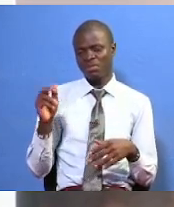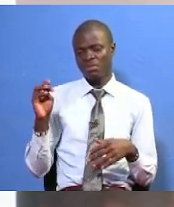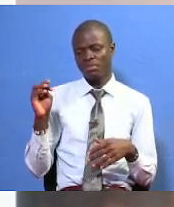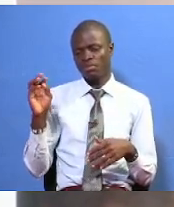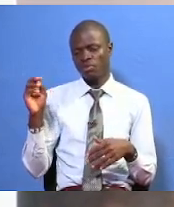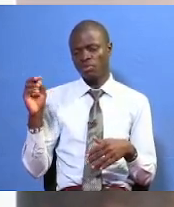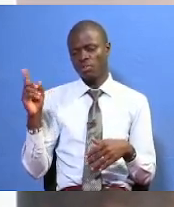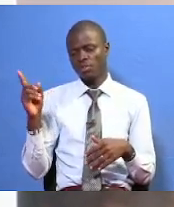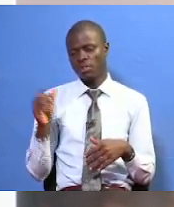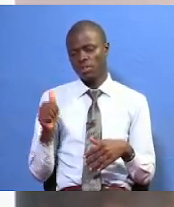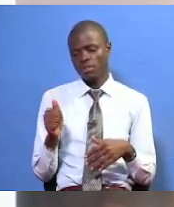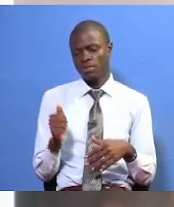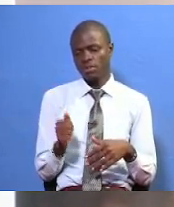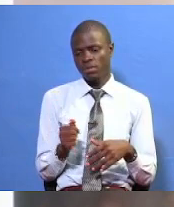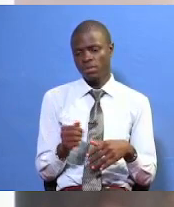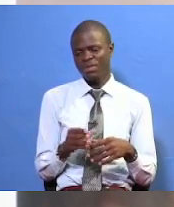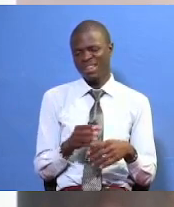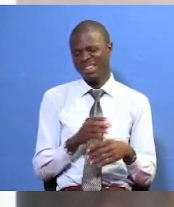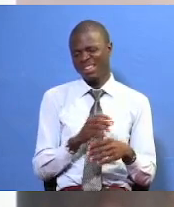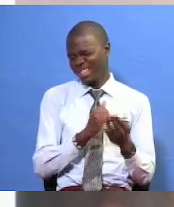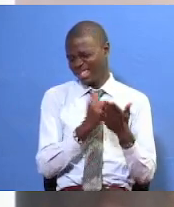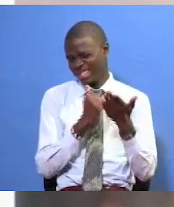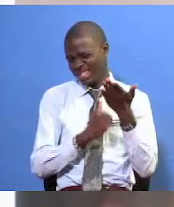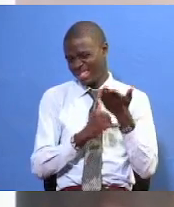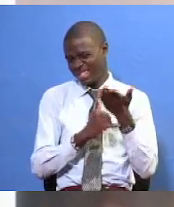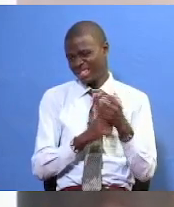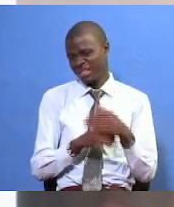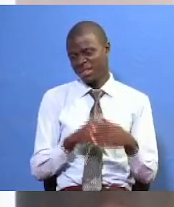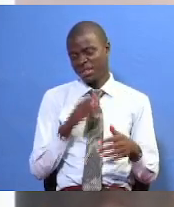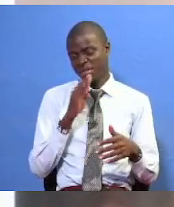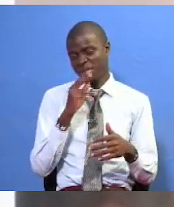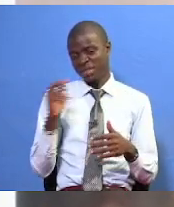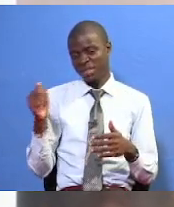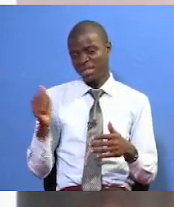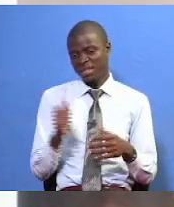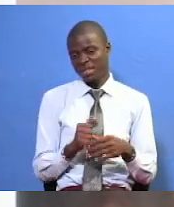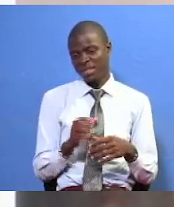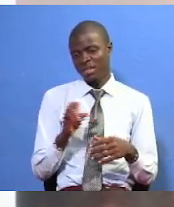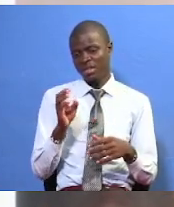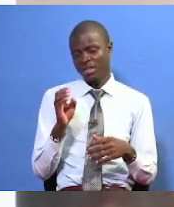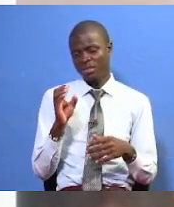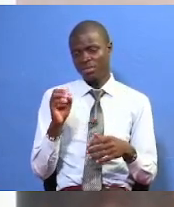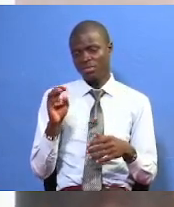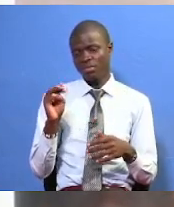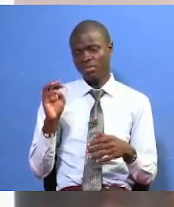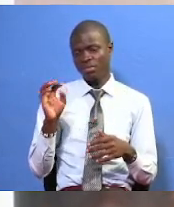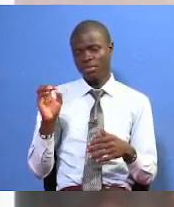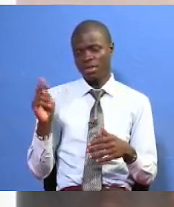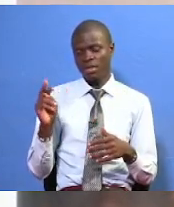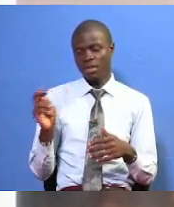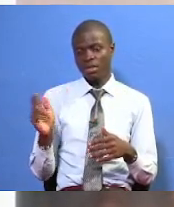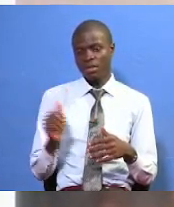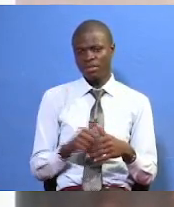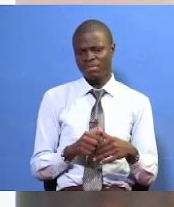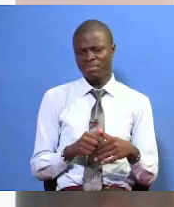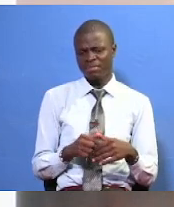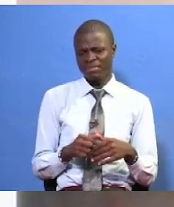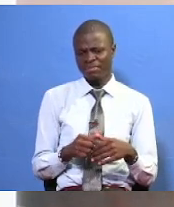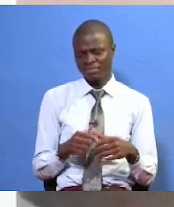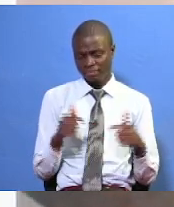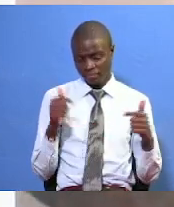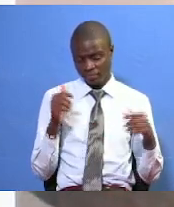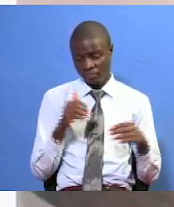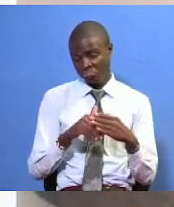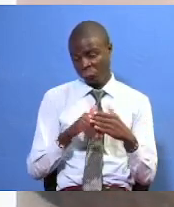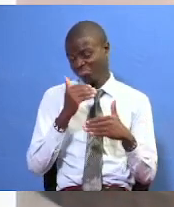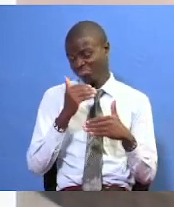best, or at least be the commentator telling the world about the superstar's exploits. In